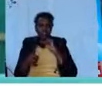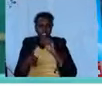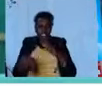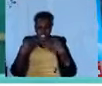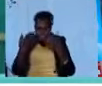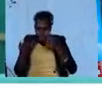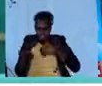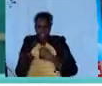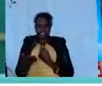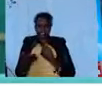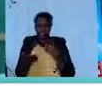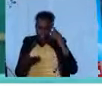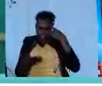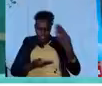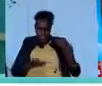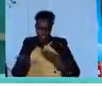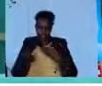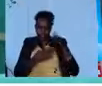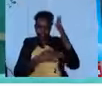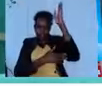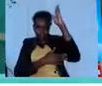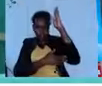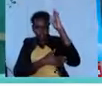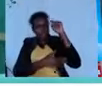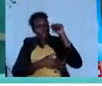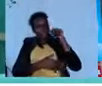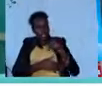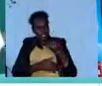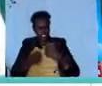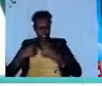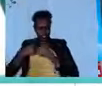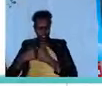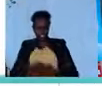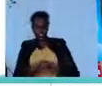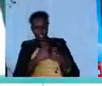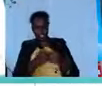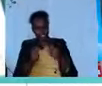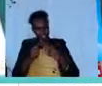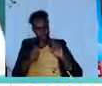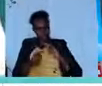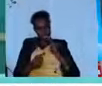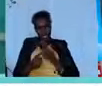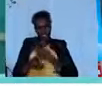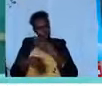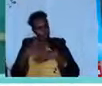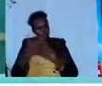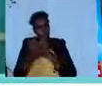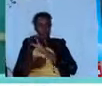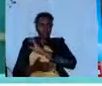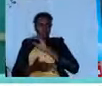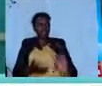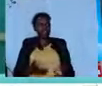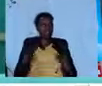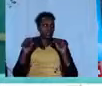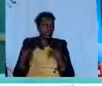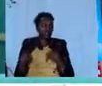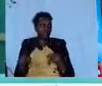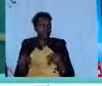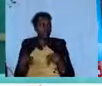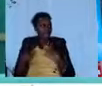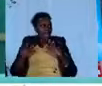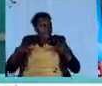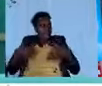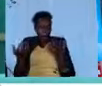themselves for His service. This is a challenge to us as Christians today.